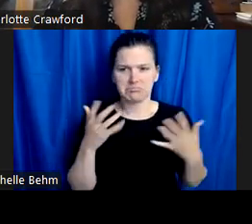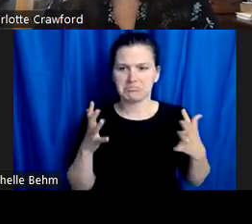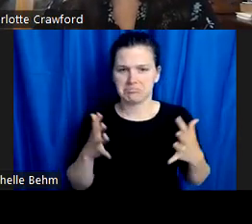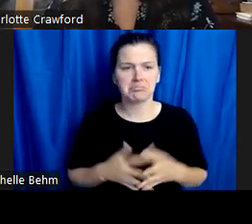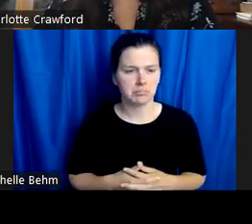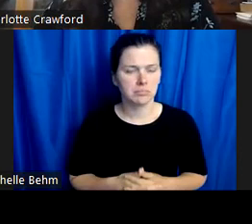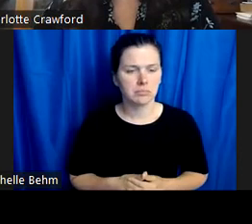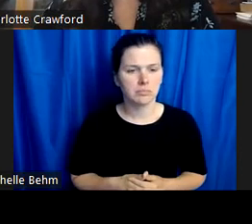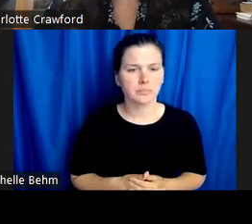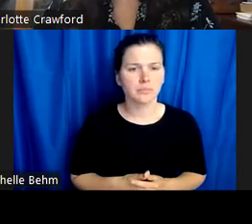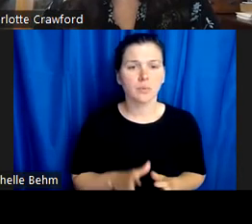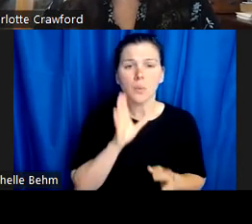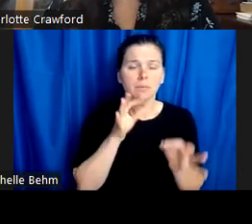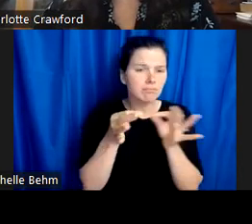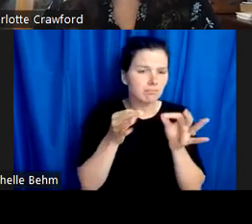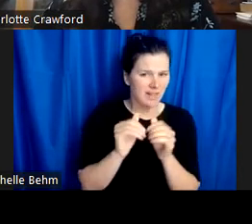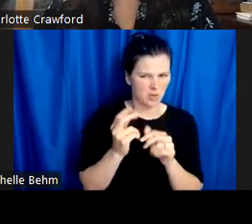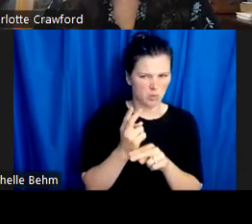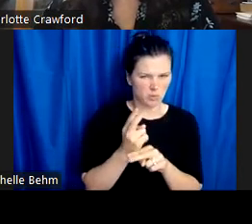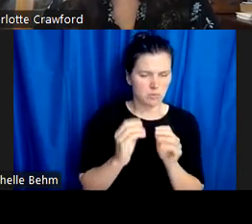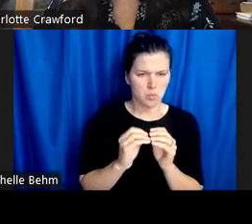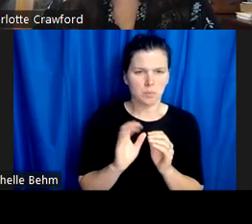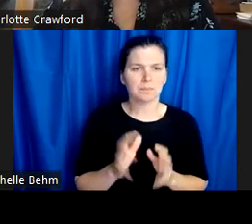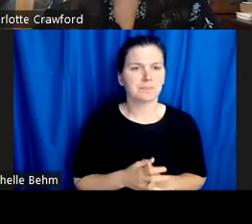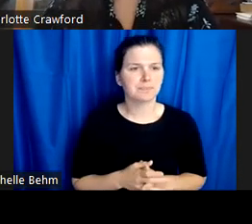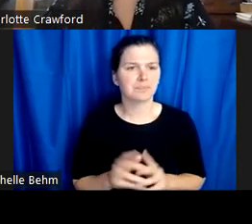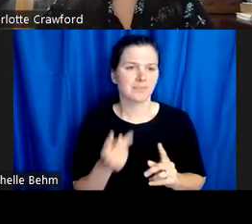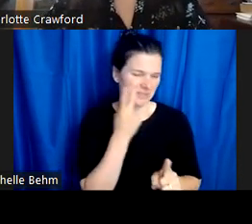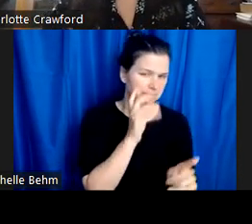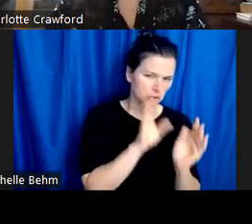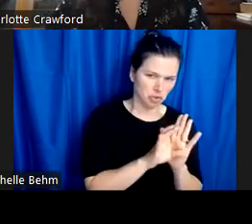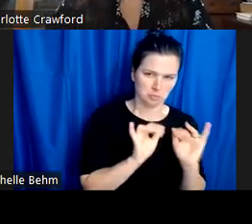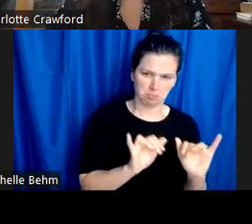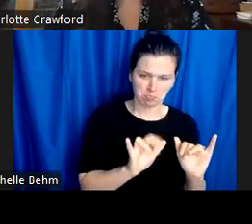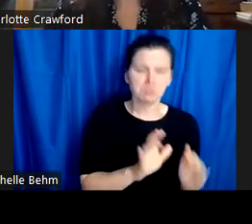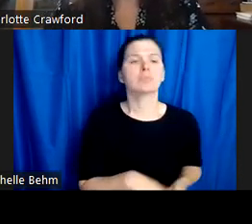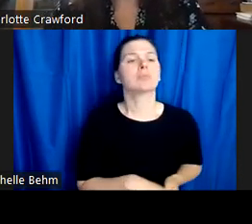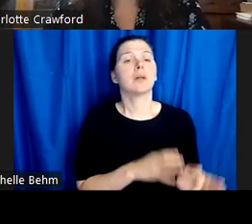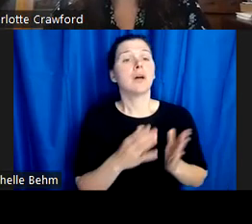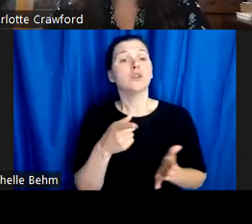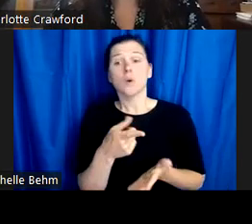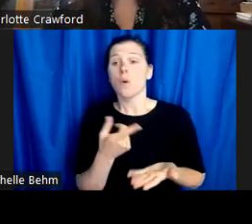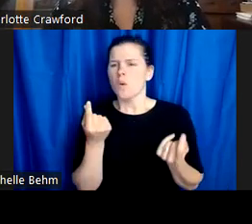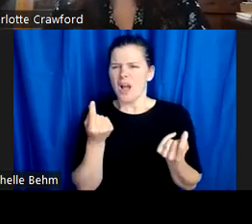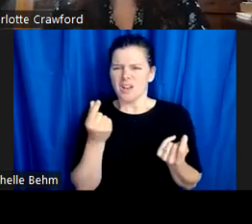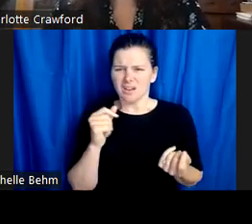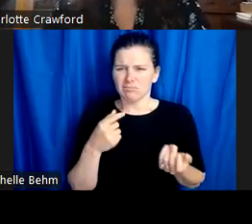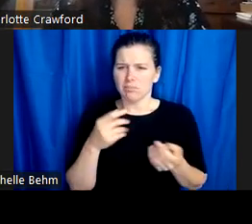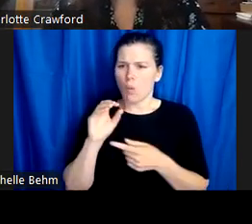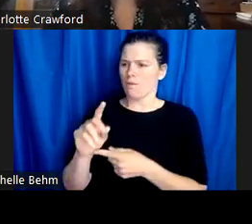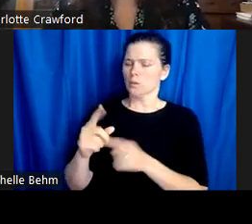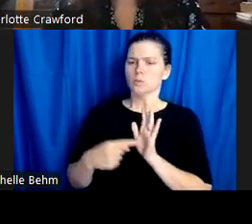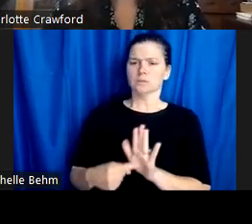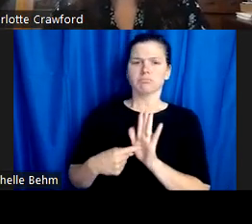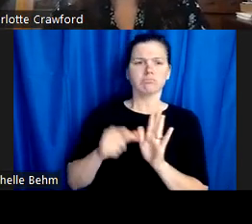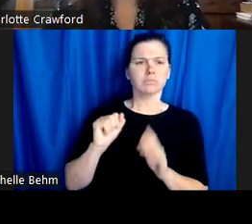So we're going to talk a little about how to use it. Back to the picture. So the signs of an overdose: the person will